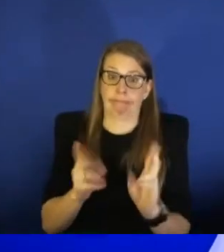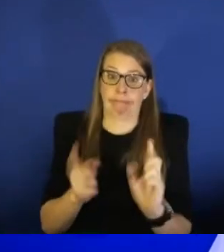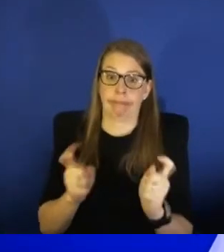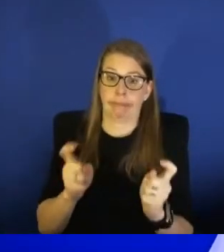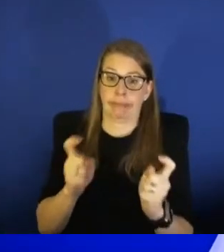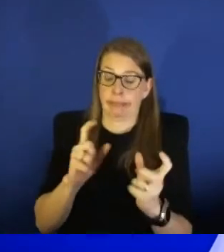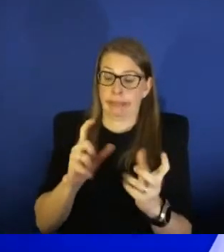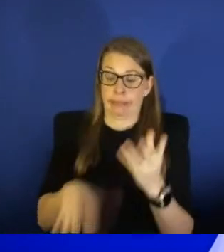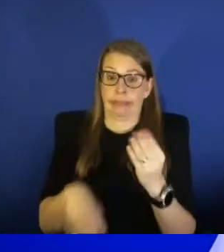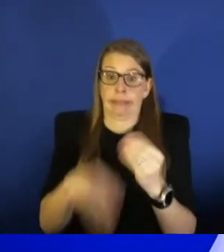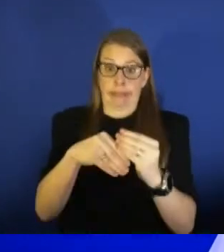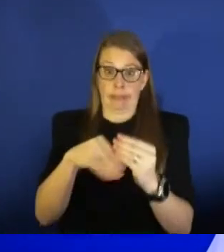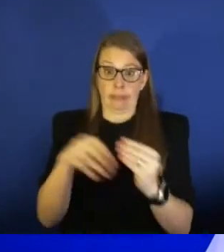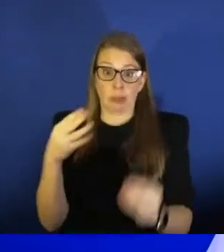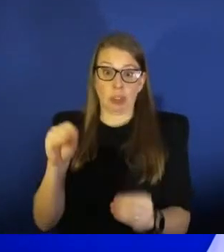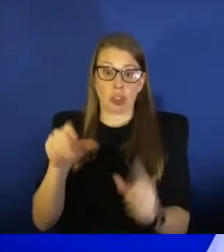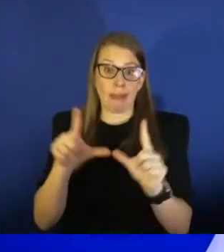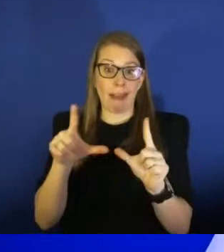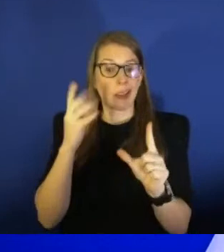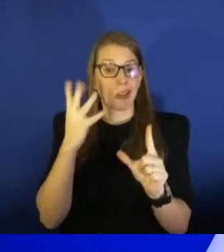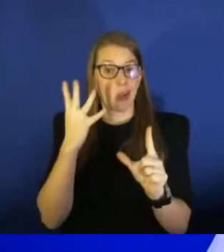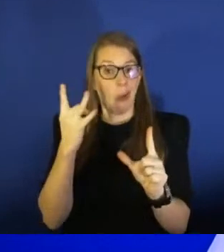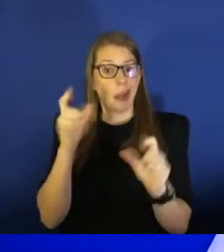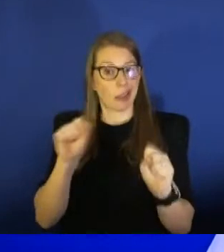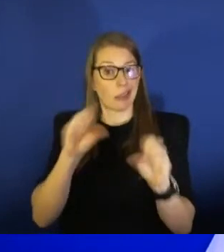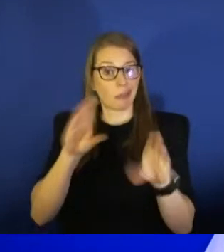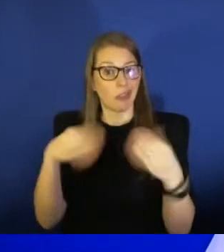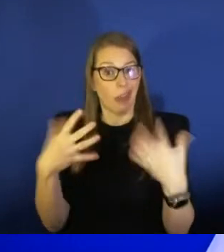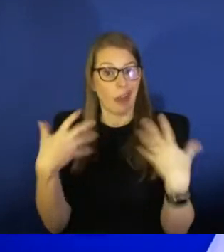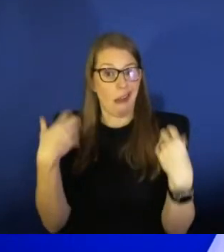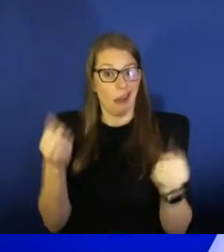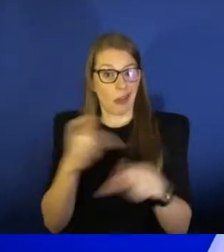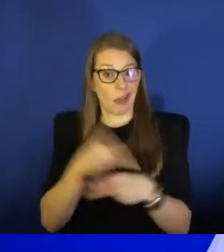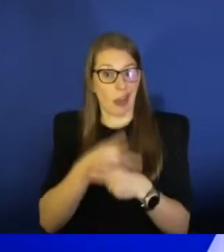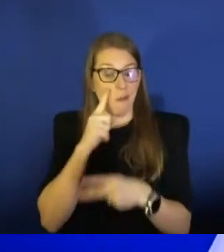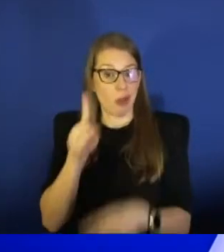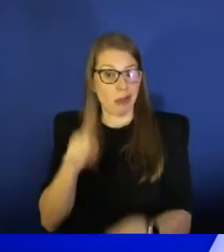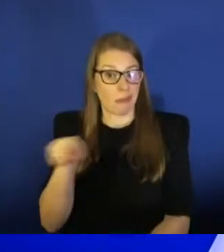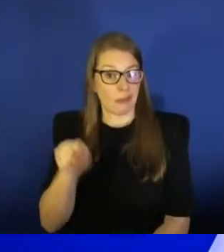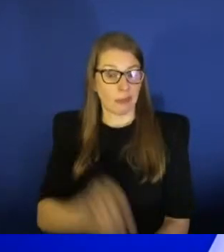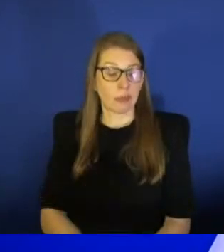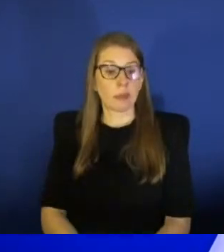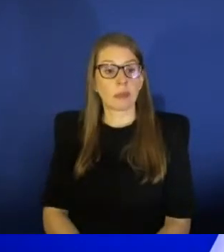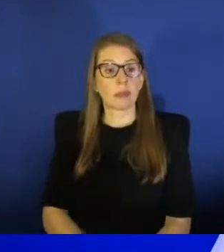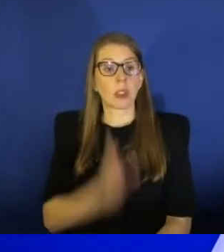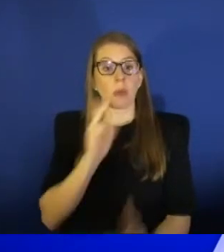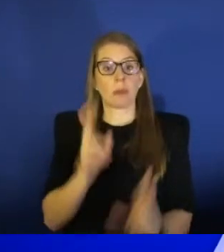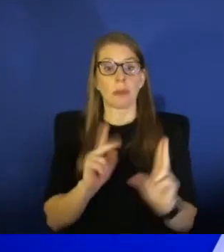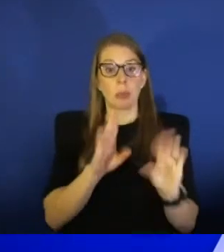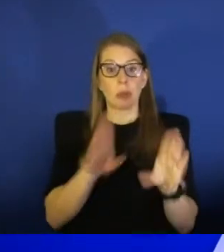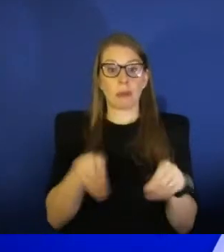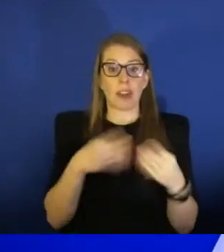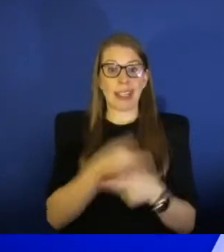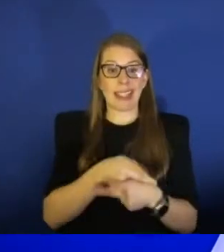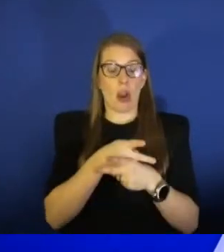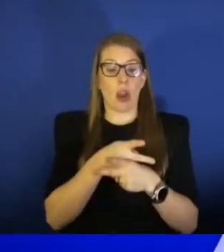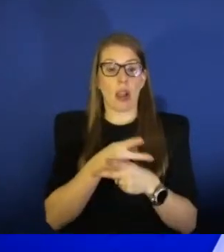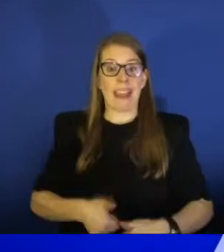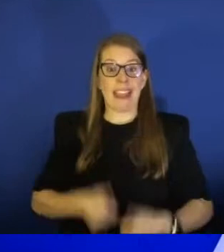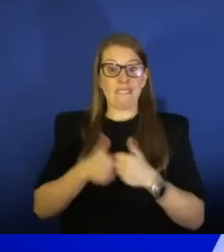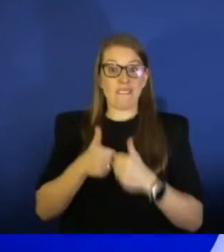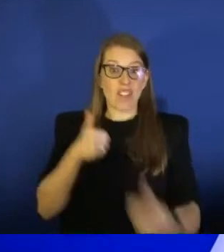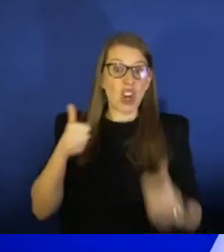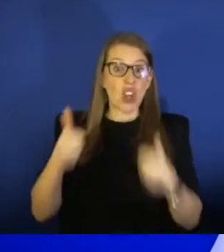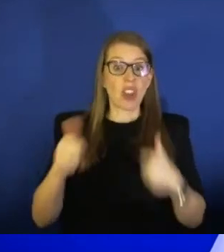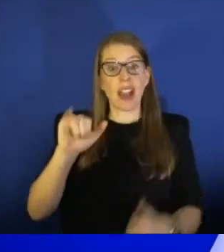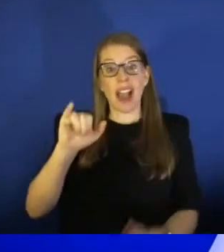licenses from Missouri too, so they could do that. And I know we have folks that are providing care to people that live, you know, further in Iowa and Arkansas